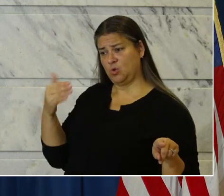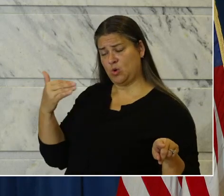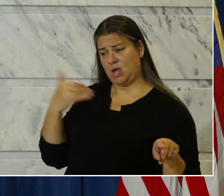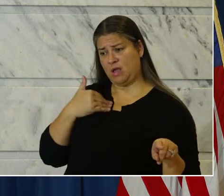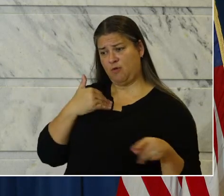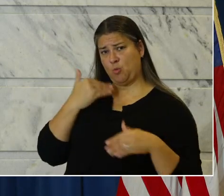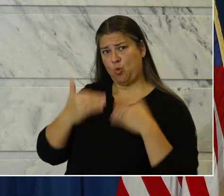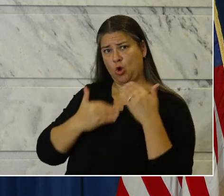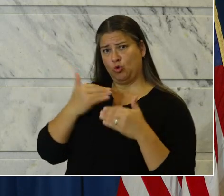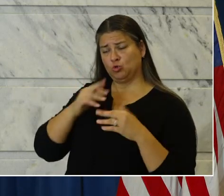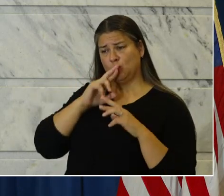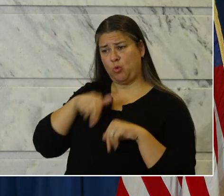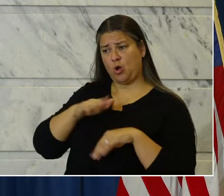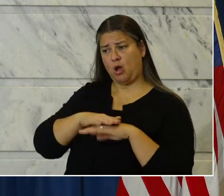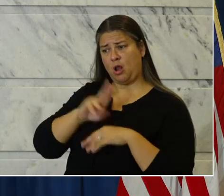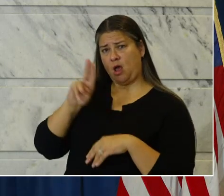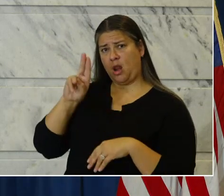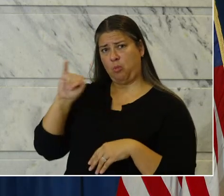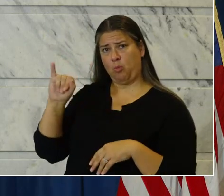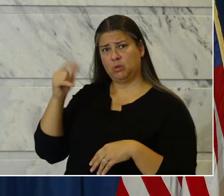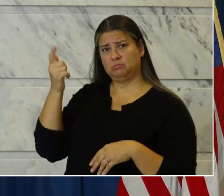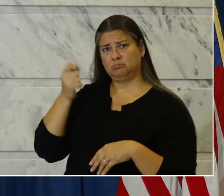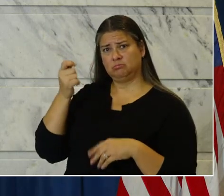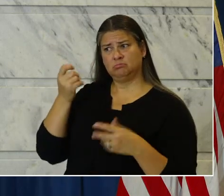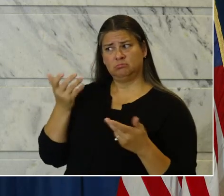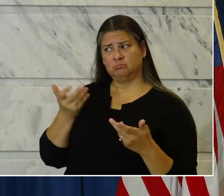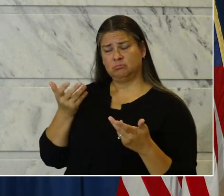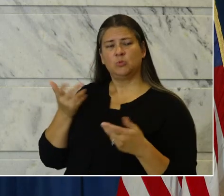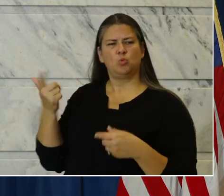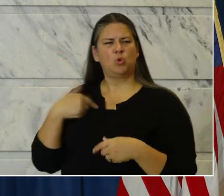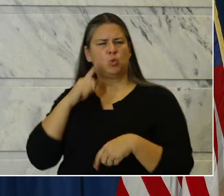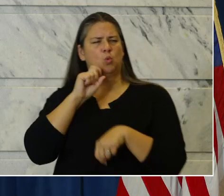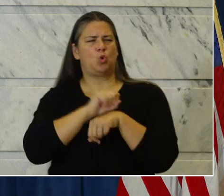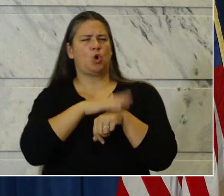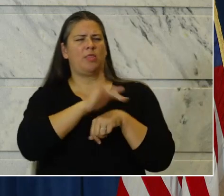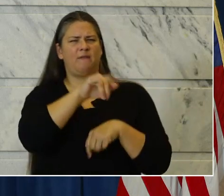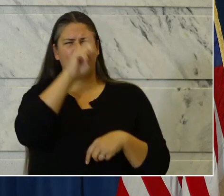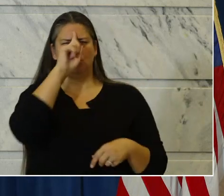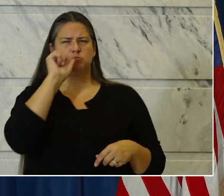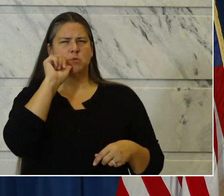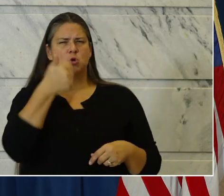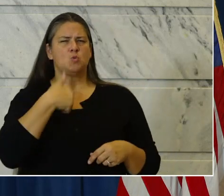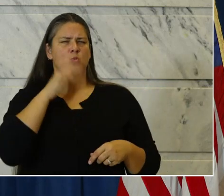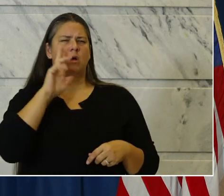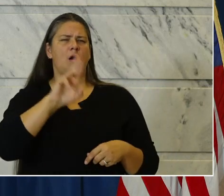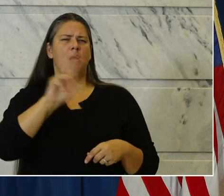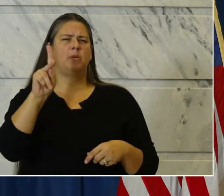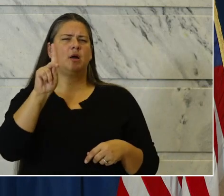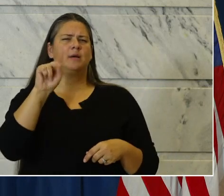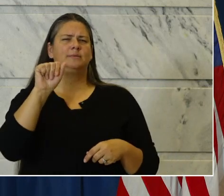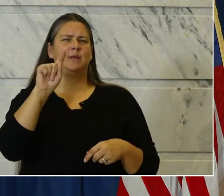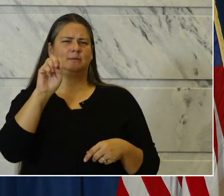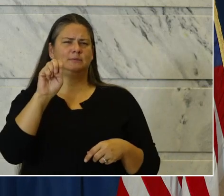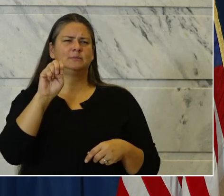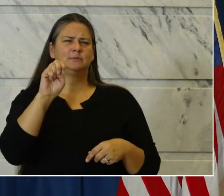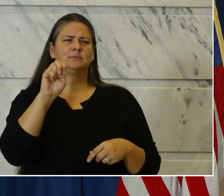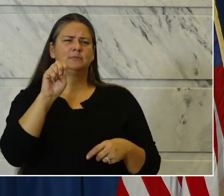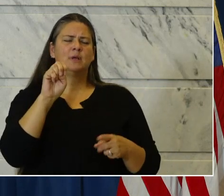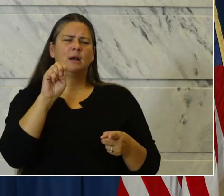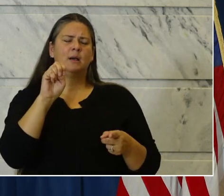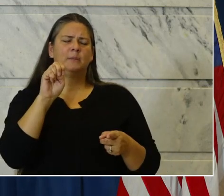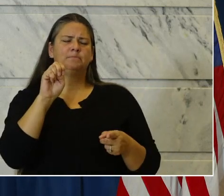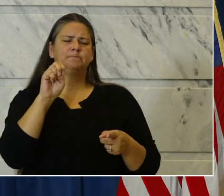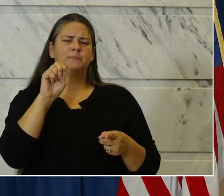doing in unemployment? We can provide, we'll work on that tomorrow, an update on E&Y's work